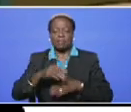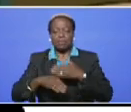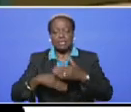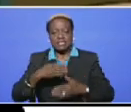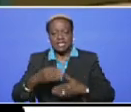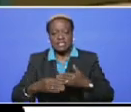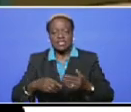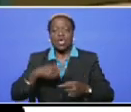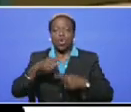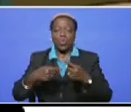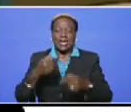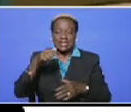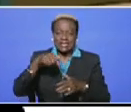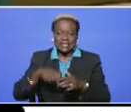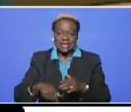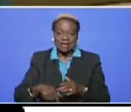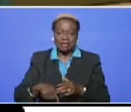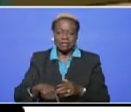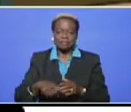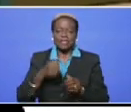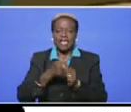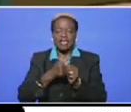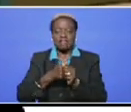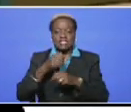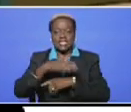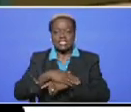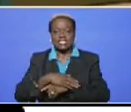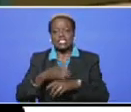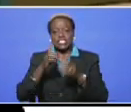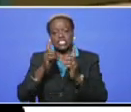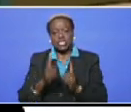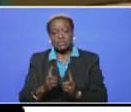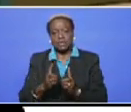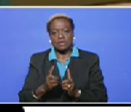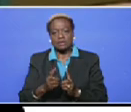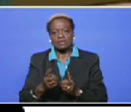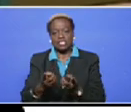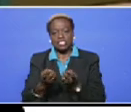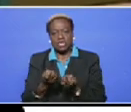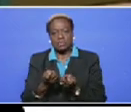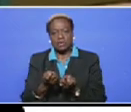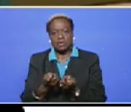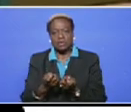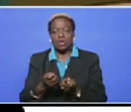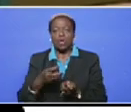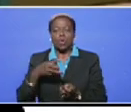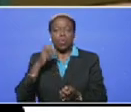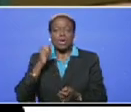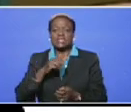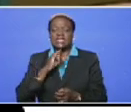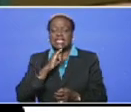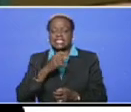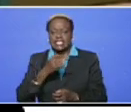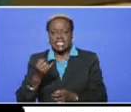as we speak in determining what could possibly be the issue with respect to those, because we do not have them as outstanding.